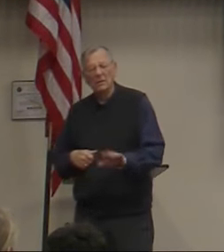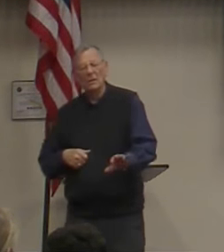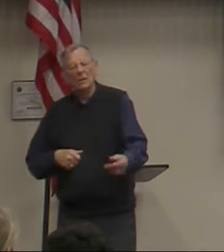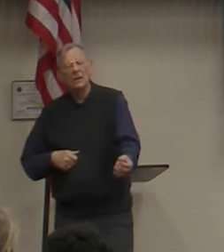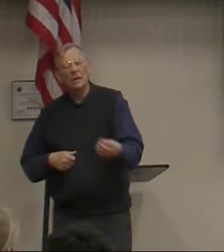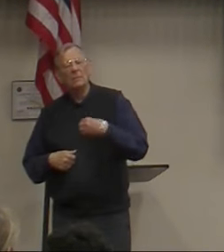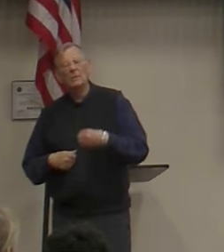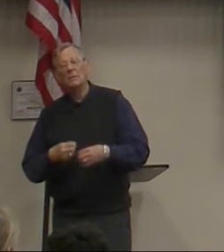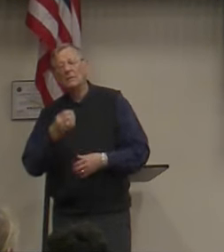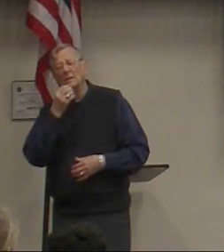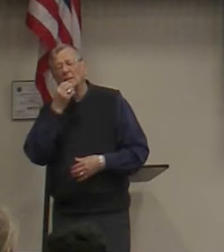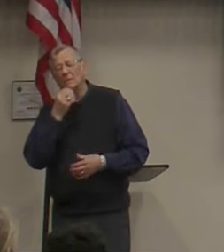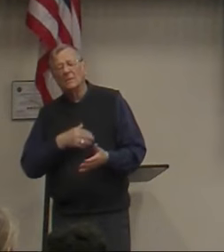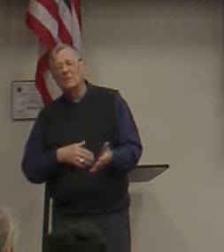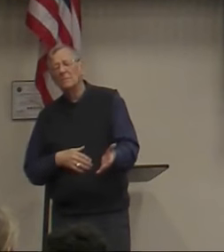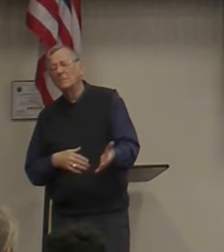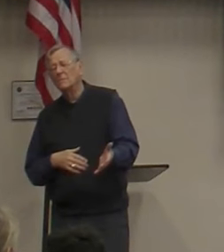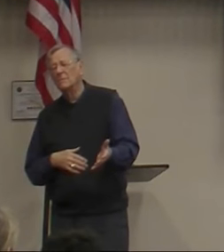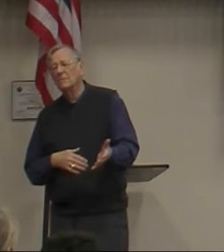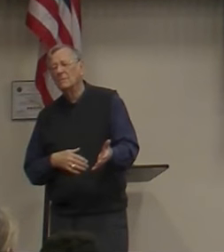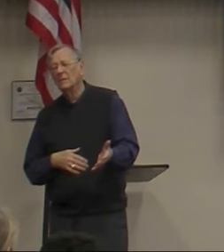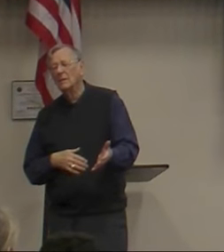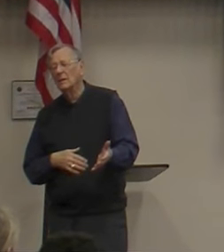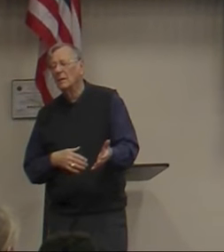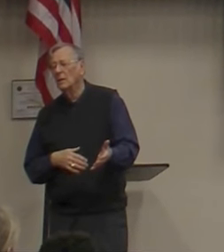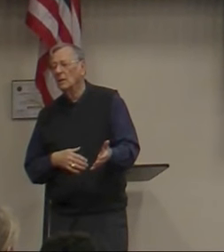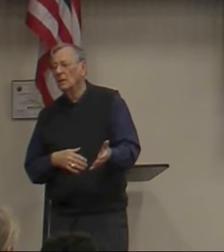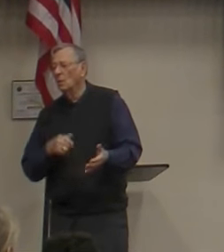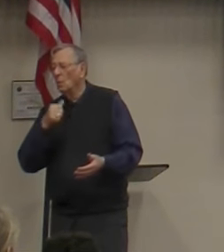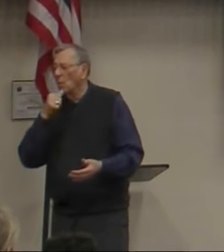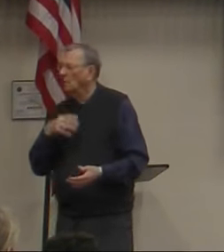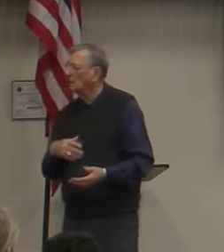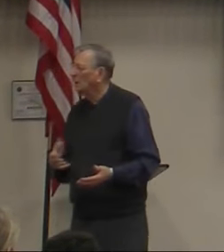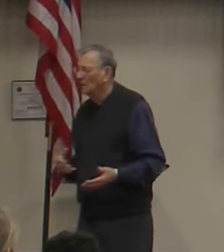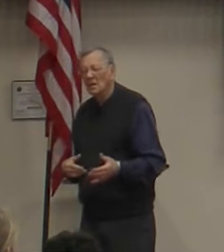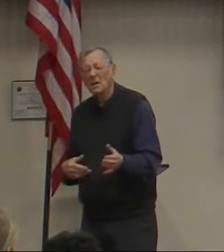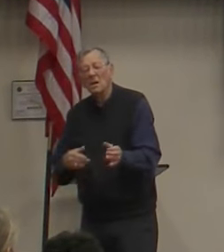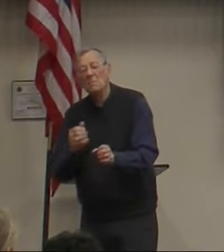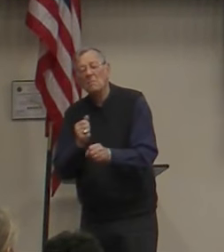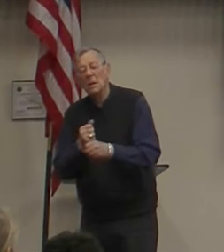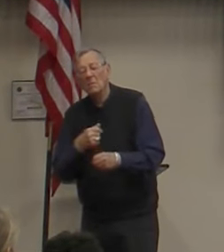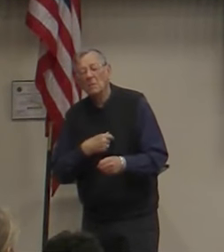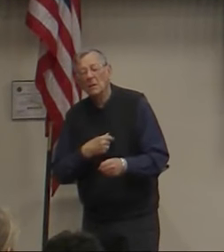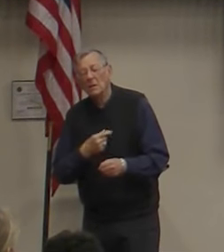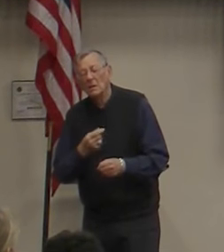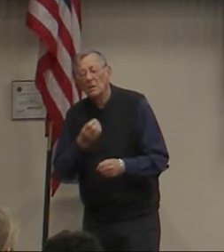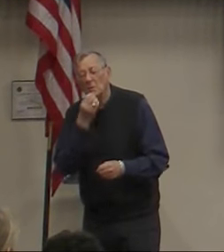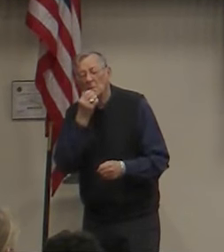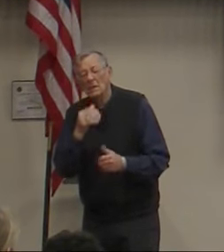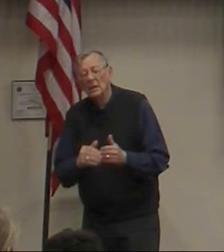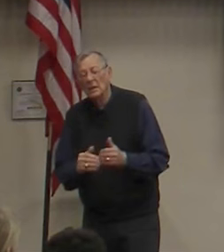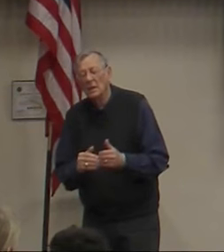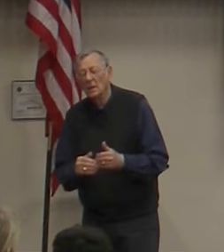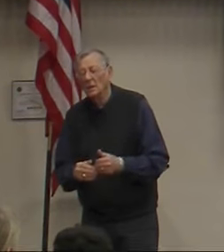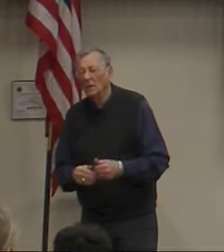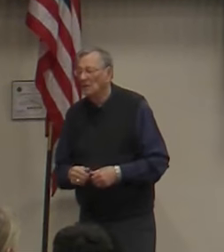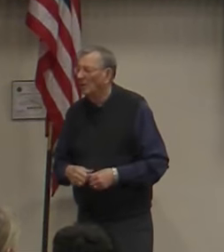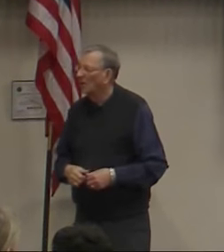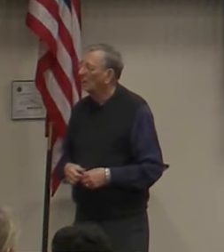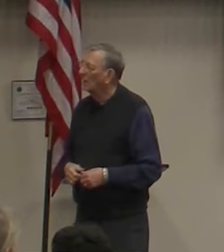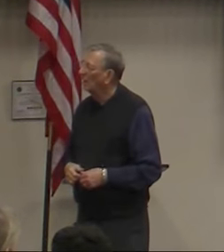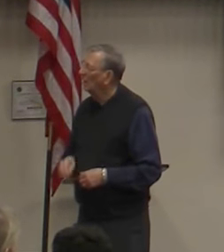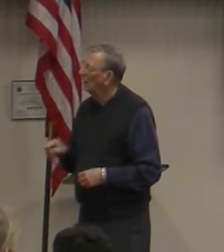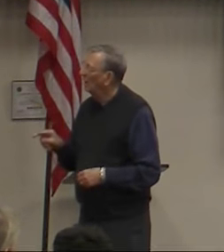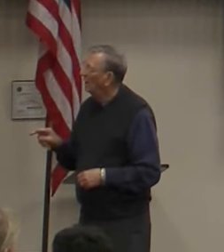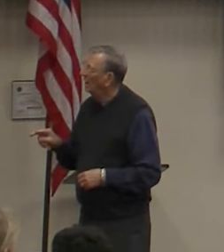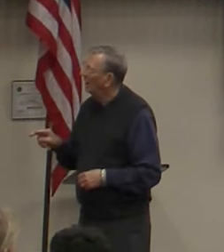That's asking a lot, isn't it? But he's not done yet. Can you make me a cake of bread? She has to be looking at him